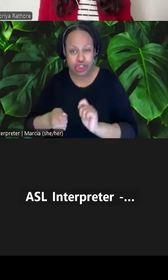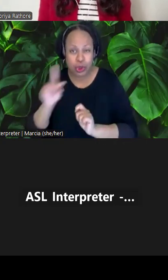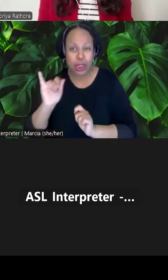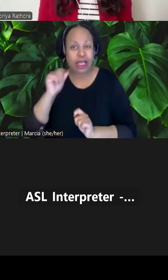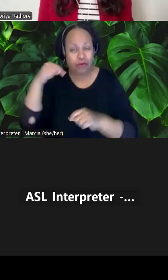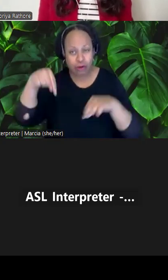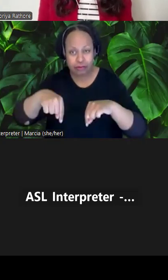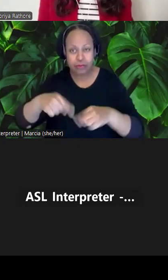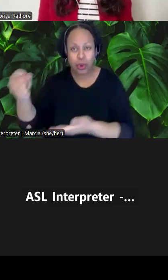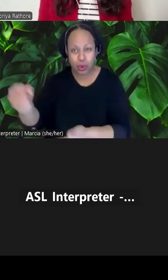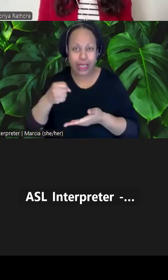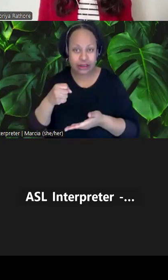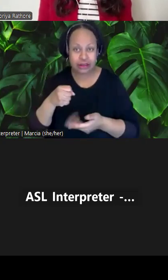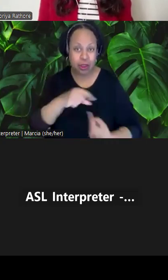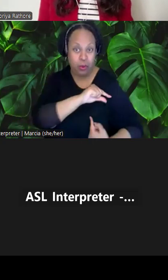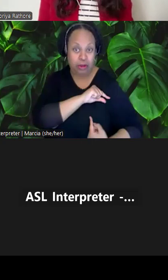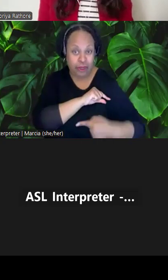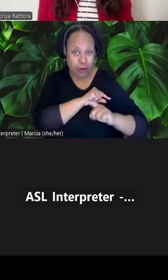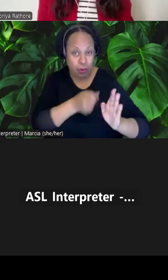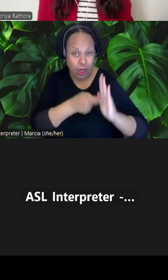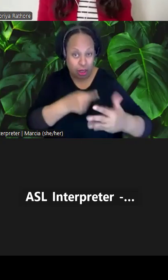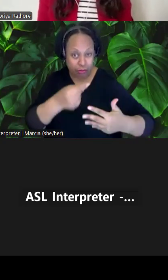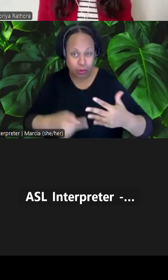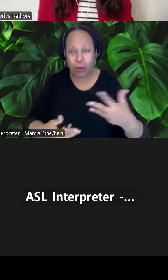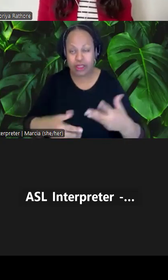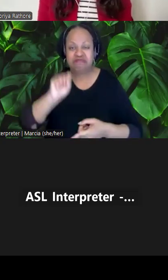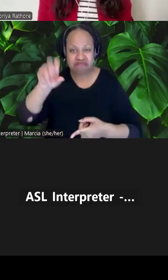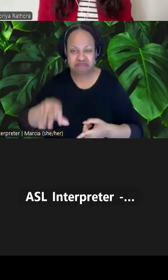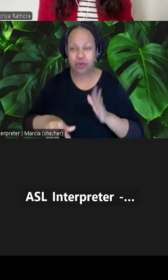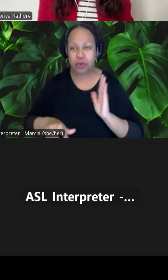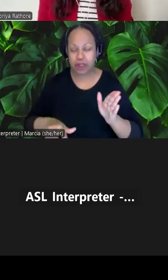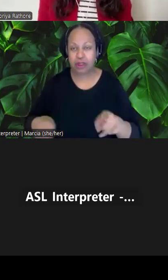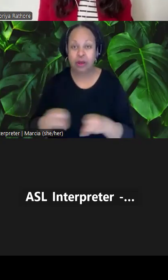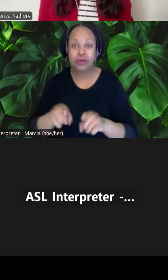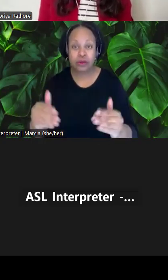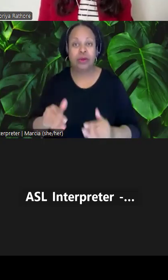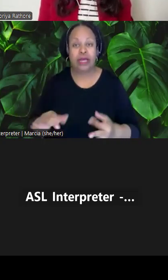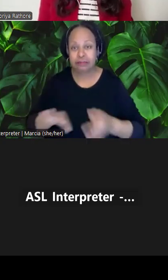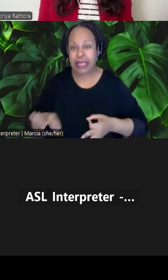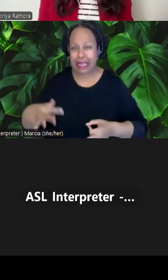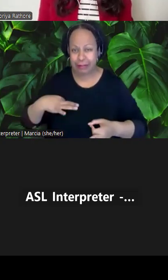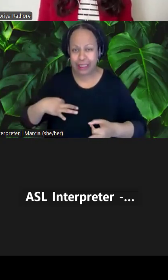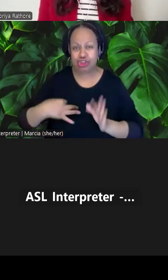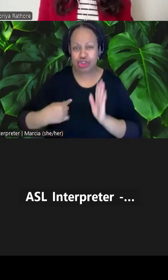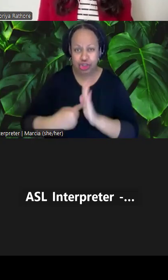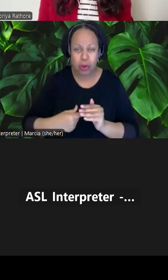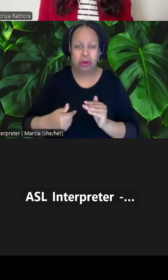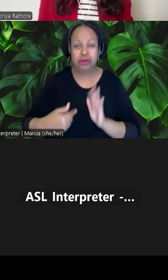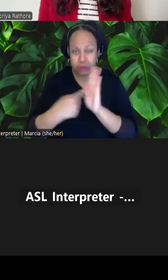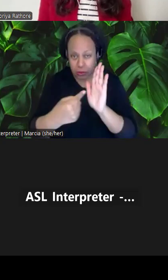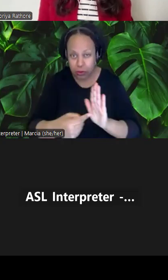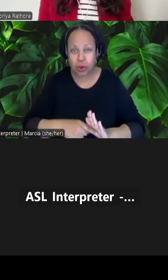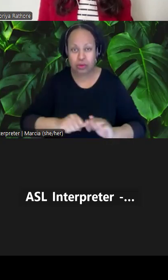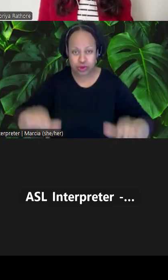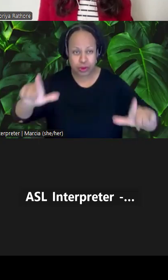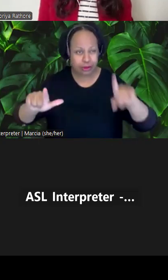eligibility. And I'm also going to walk you through some of the application itself so that you understand what